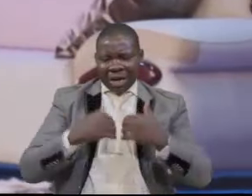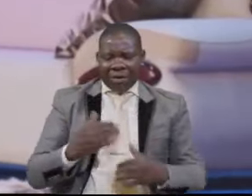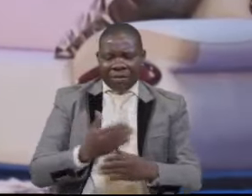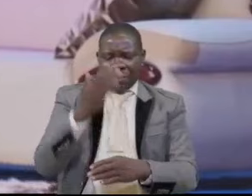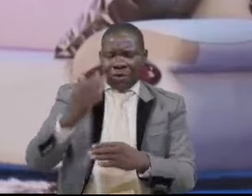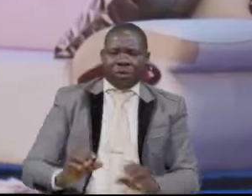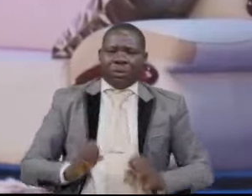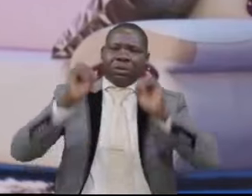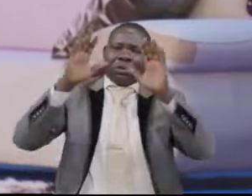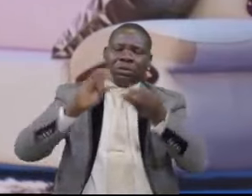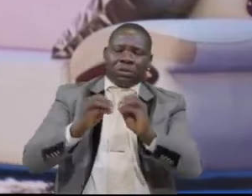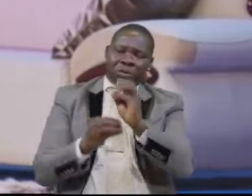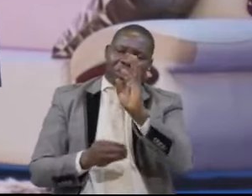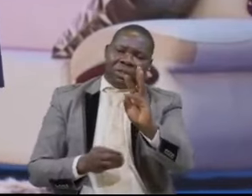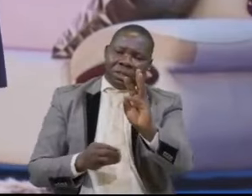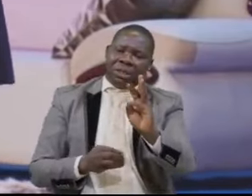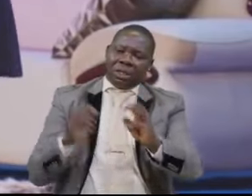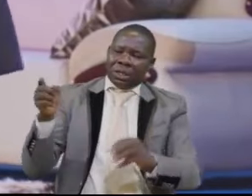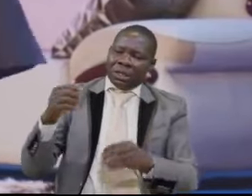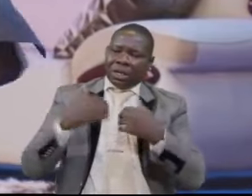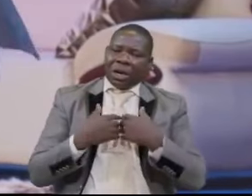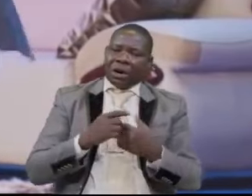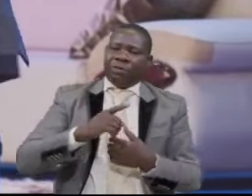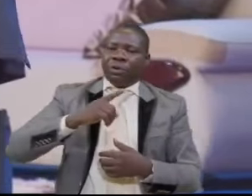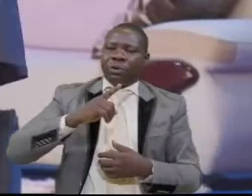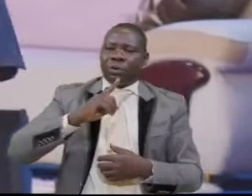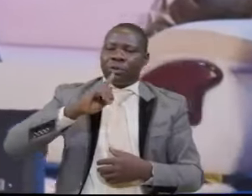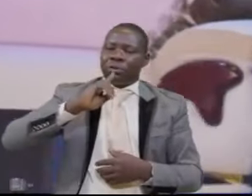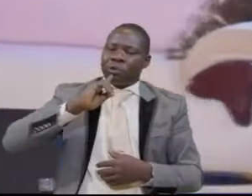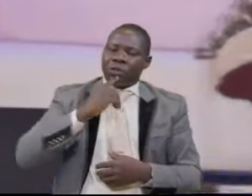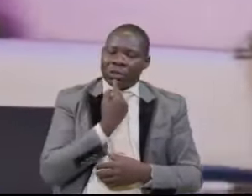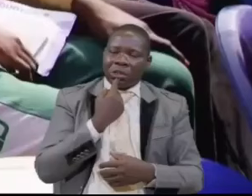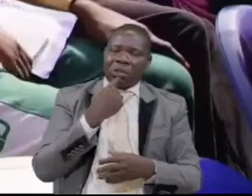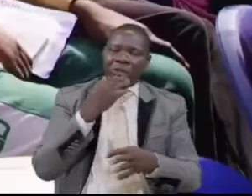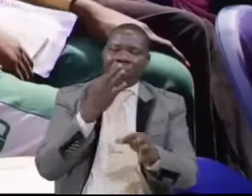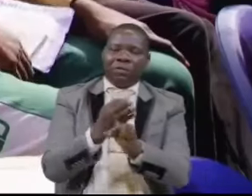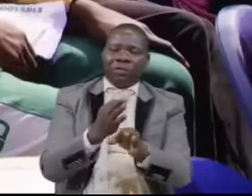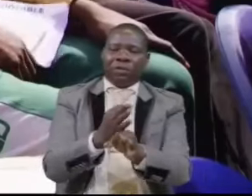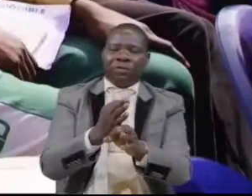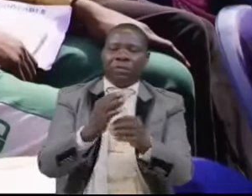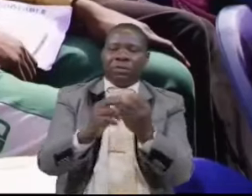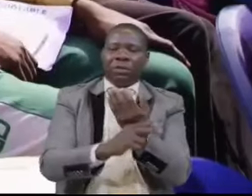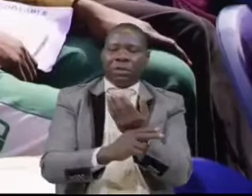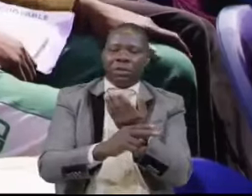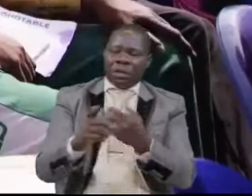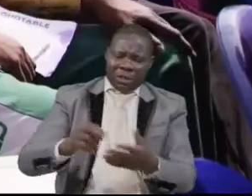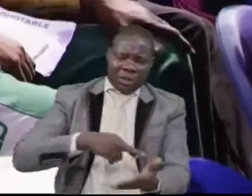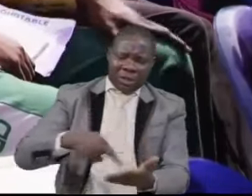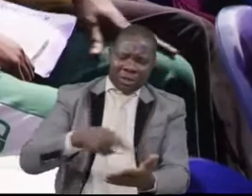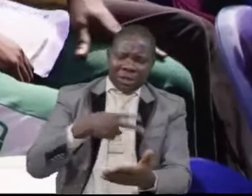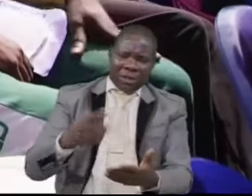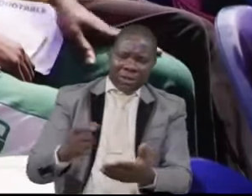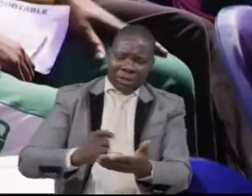six, earnest faithfulness. Earnest faithfulness. He read the writing on the wall. He